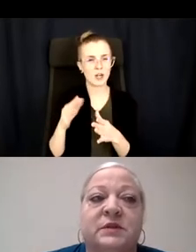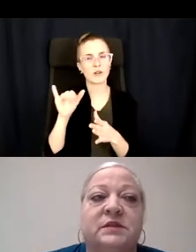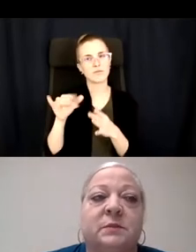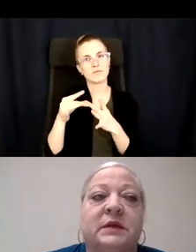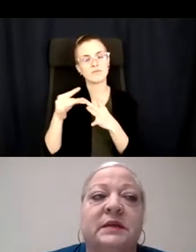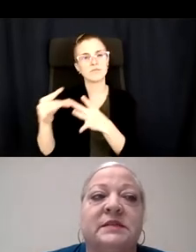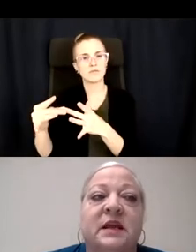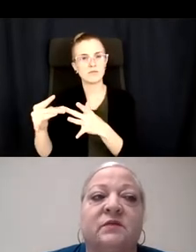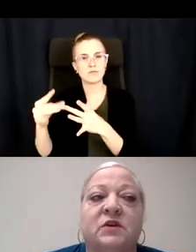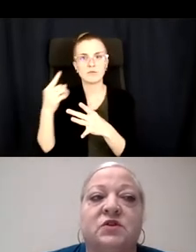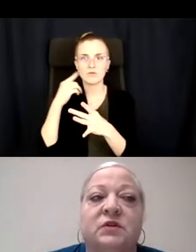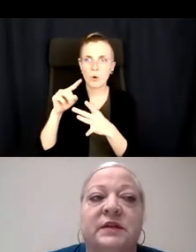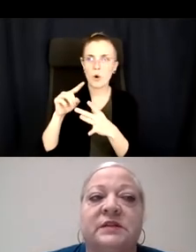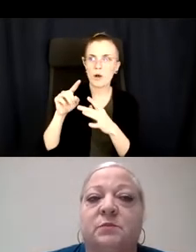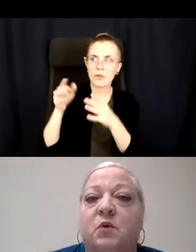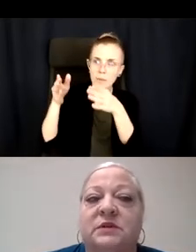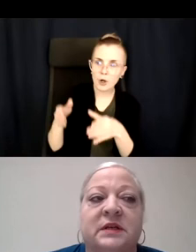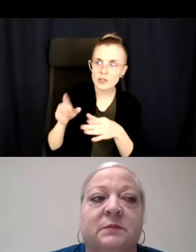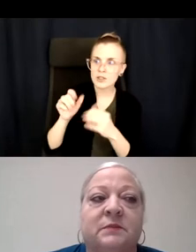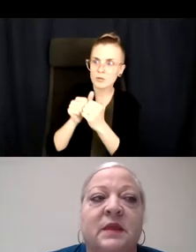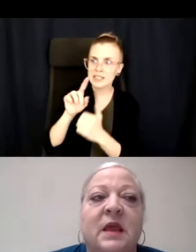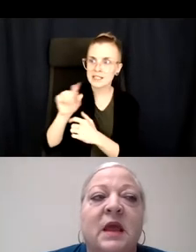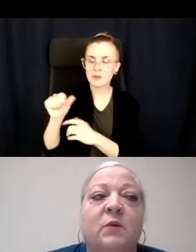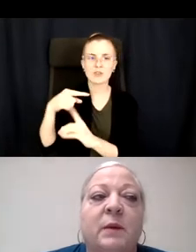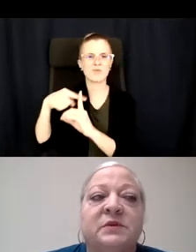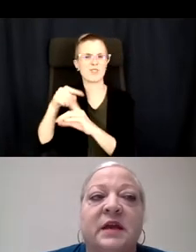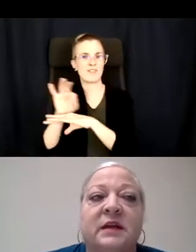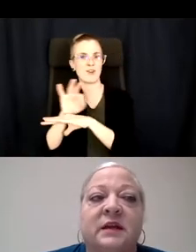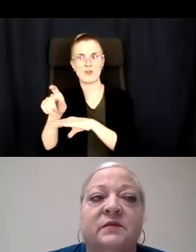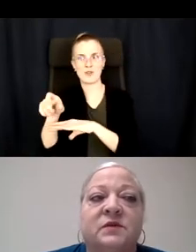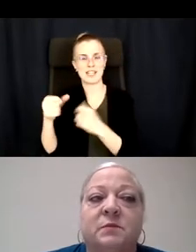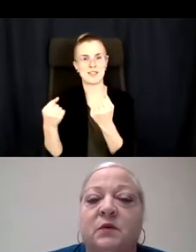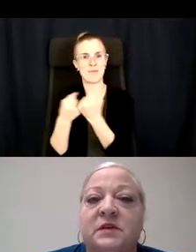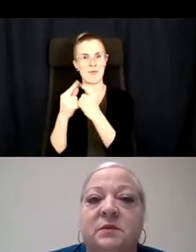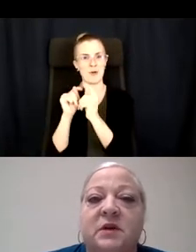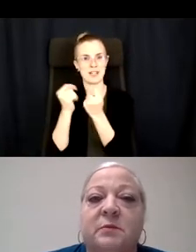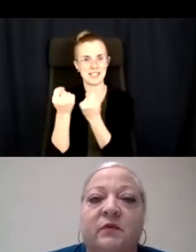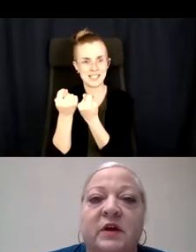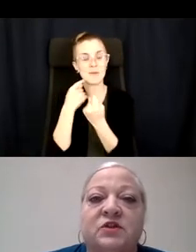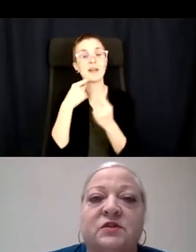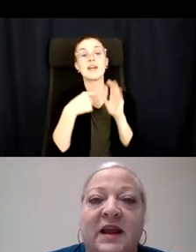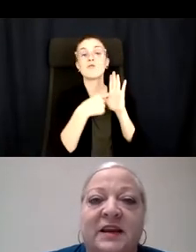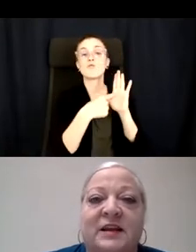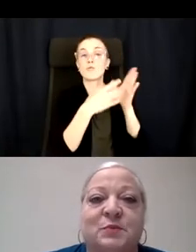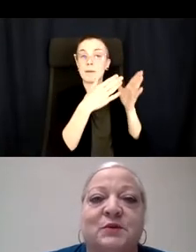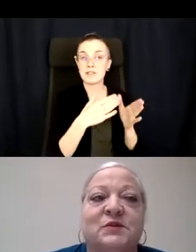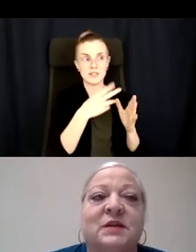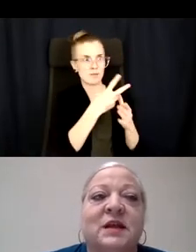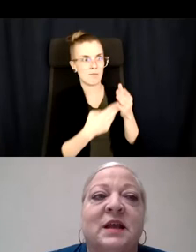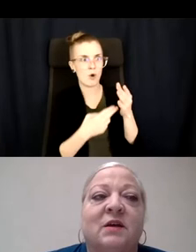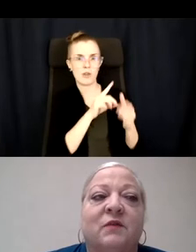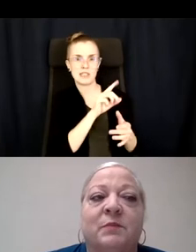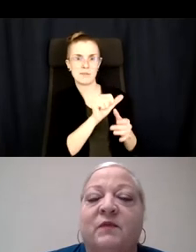Persons with Disabilities and the Functional Needs Support Team, and representatives, both disability professionals and